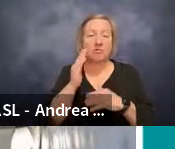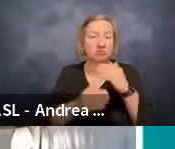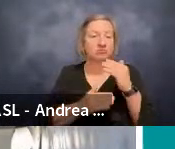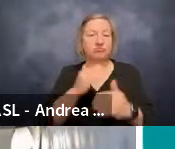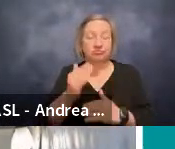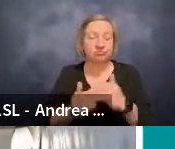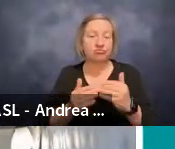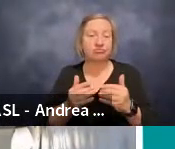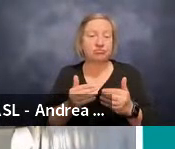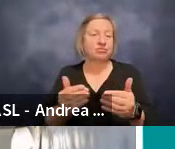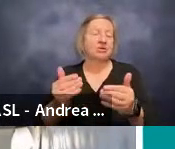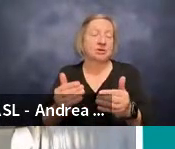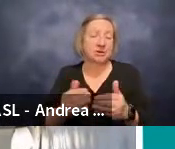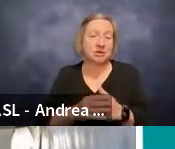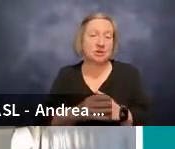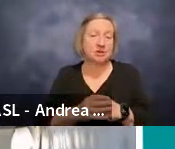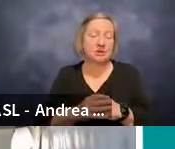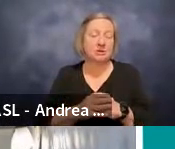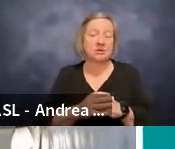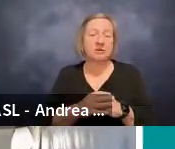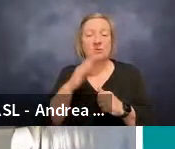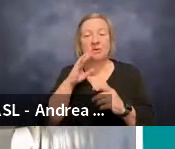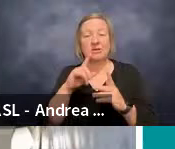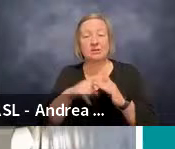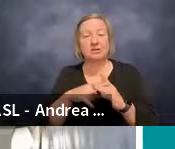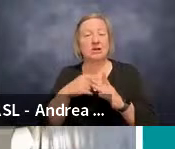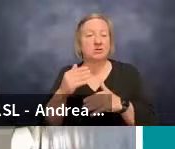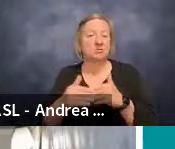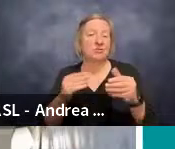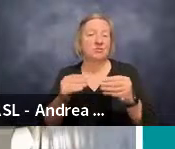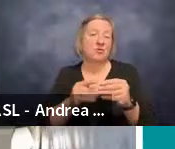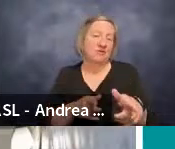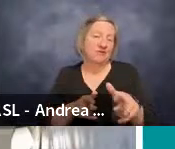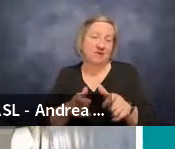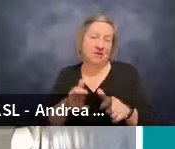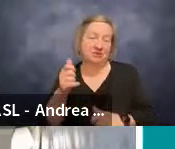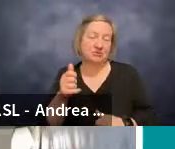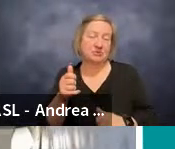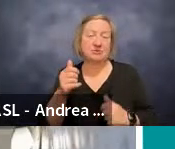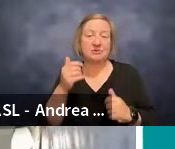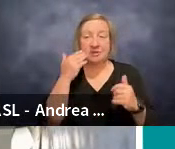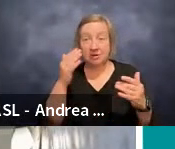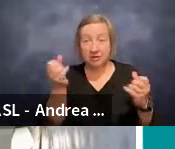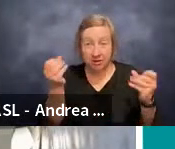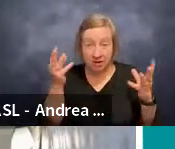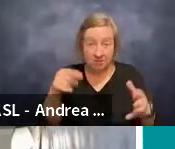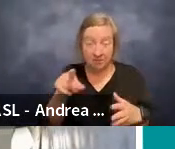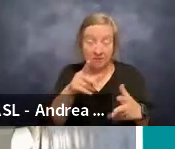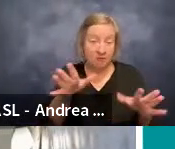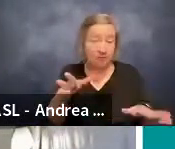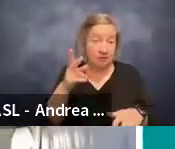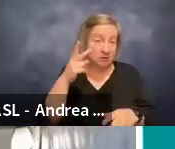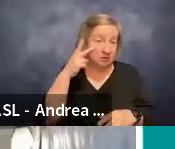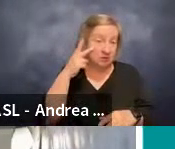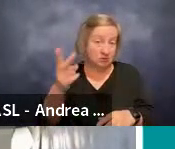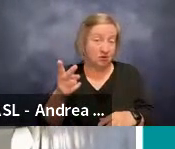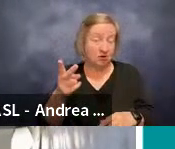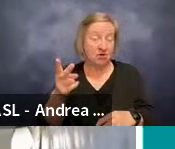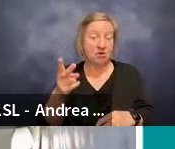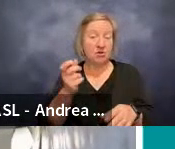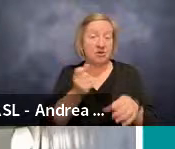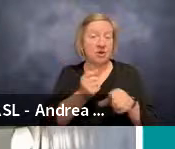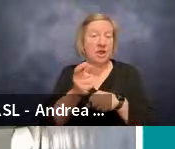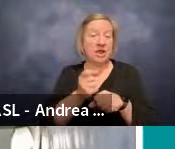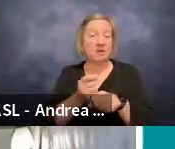and it is starting to move very quickly. I don't know how many of you saw the